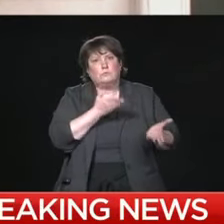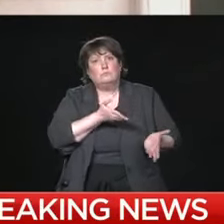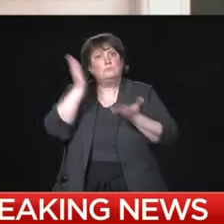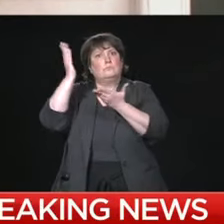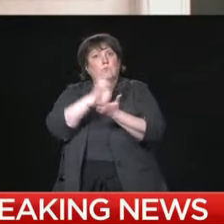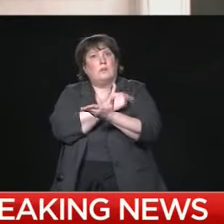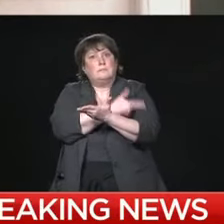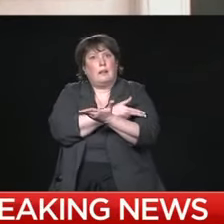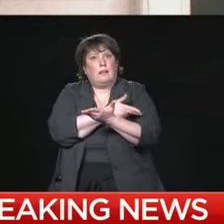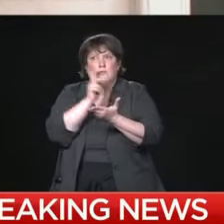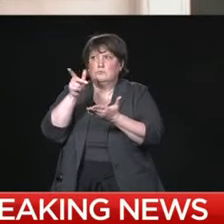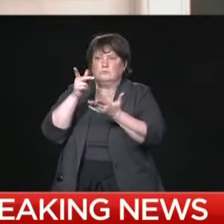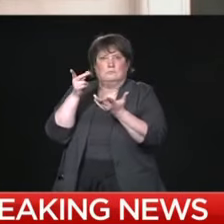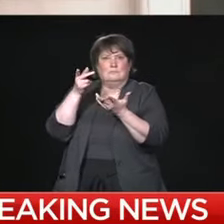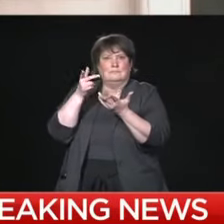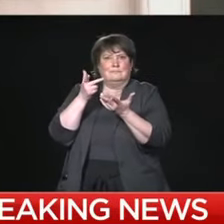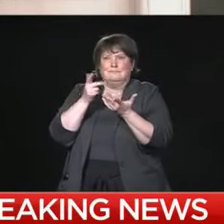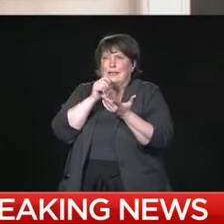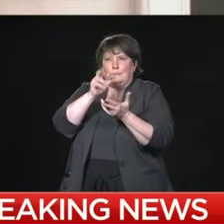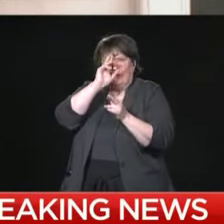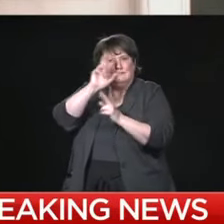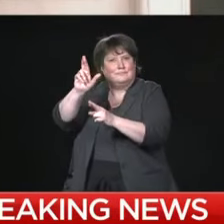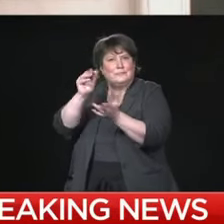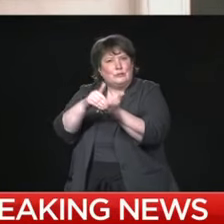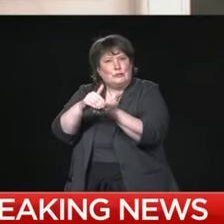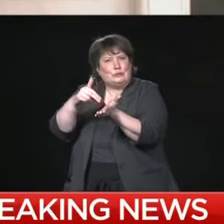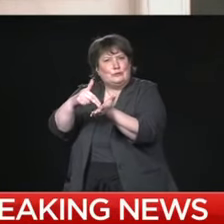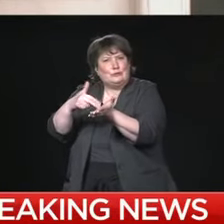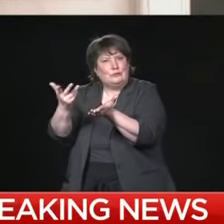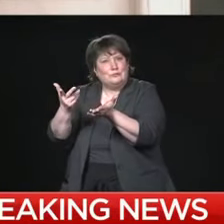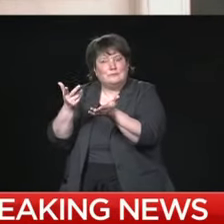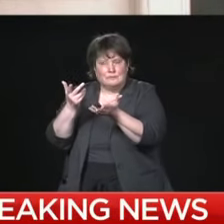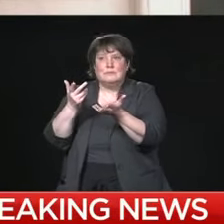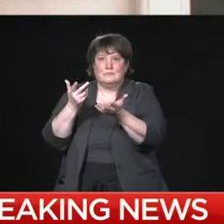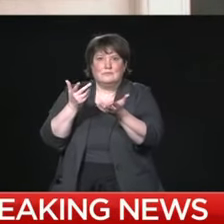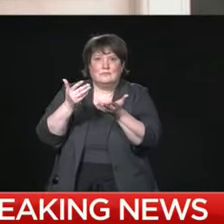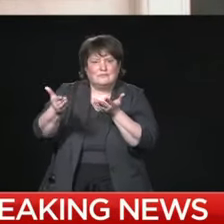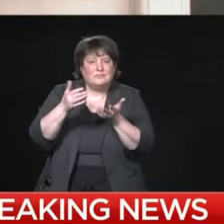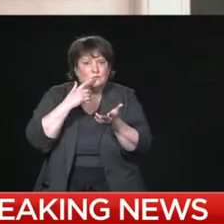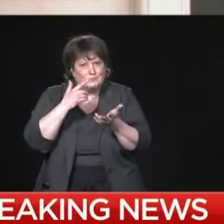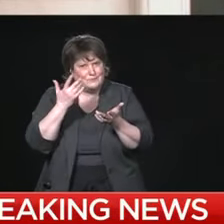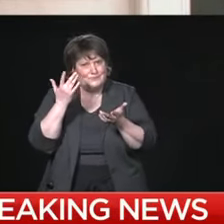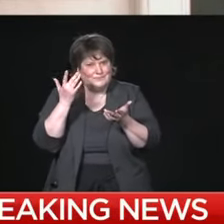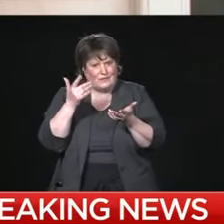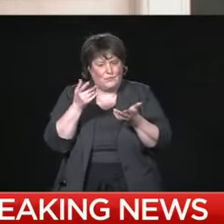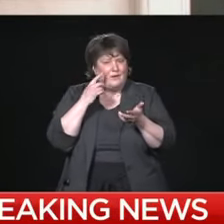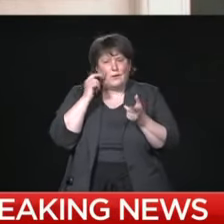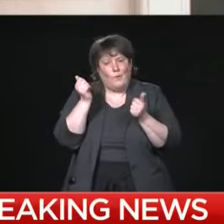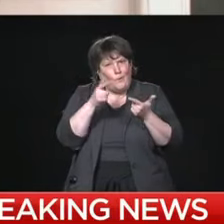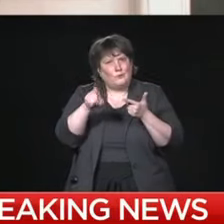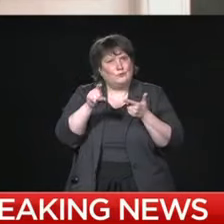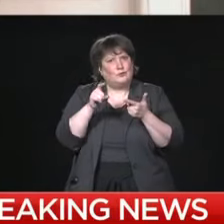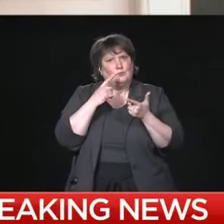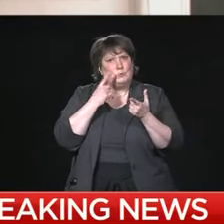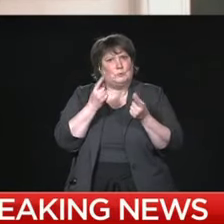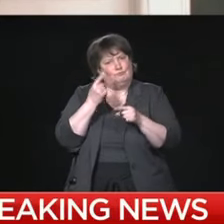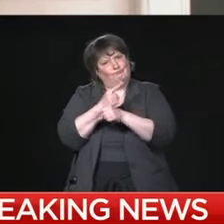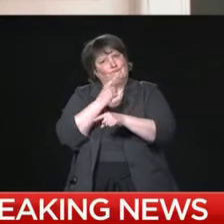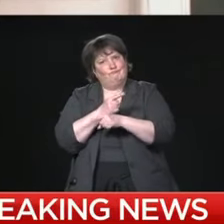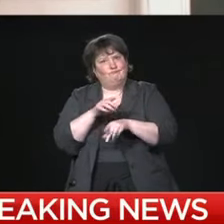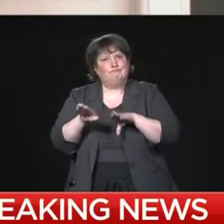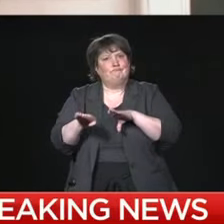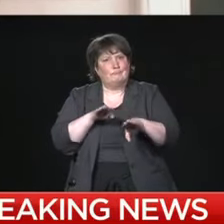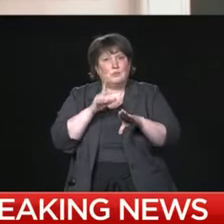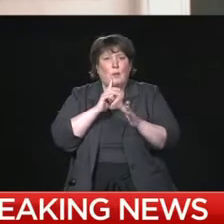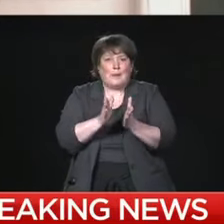healthcare system will have within a week or 10 days. And this is why we all have to do our part. It's extremely important for everyone